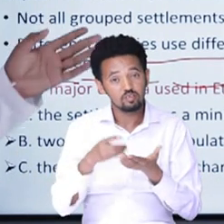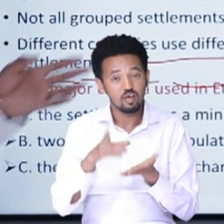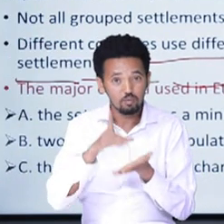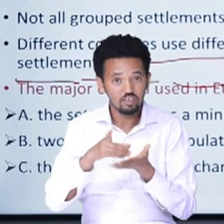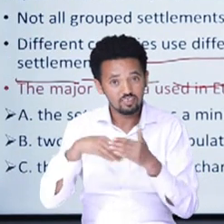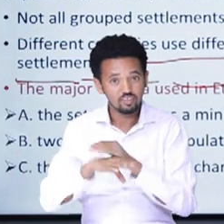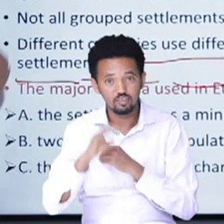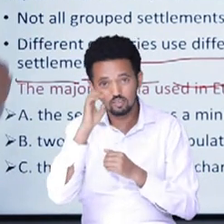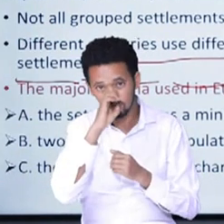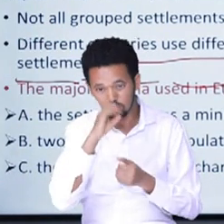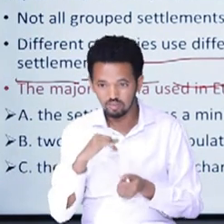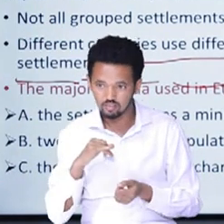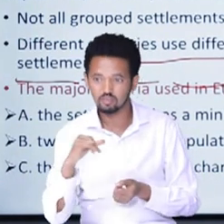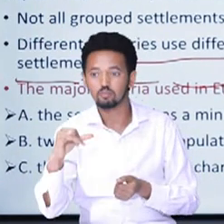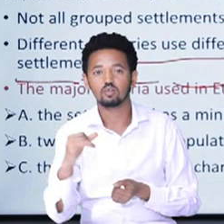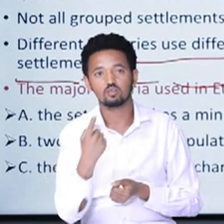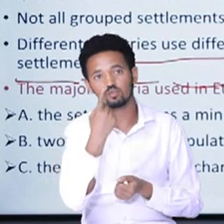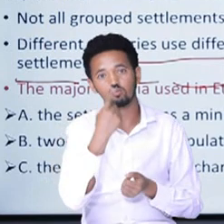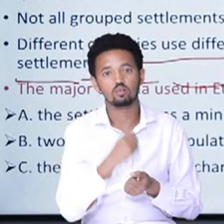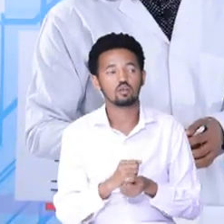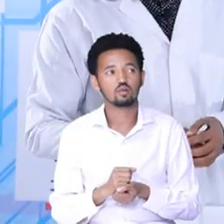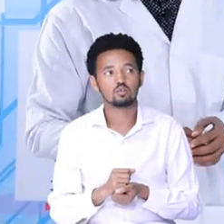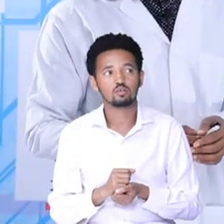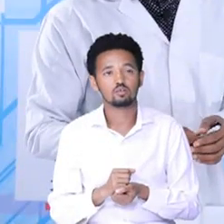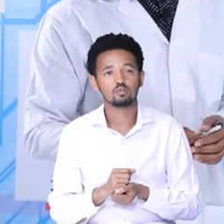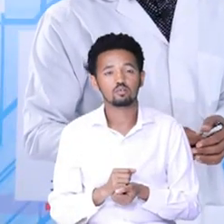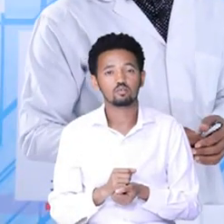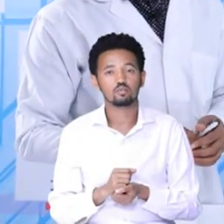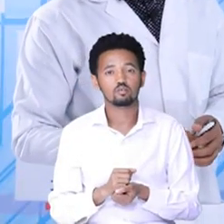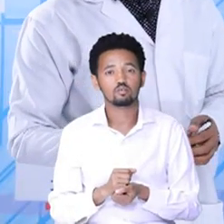Urbanization in Ethiopia is also similar with this one.